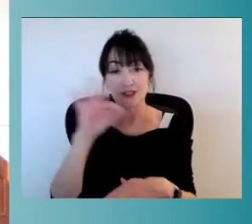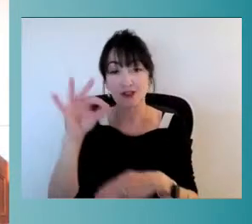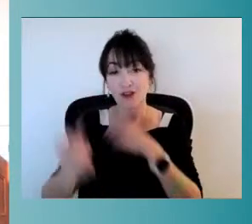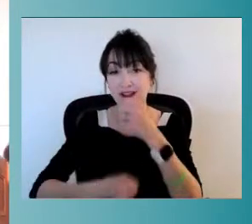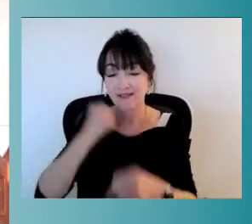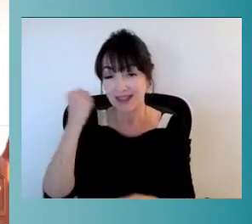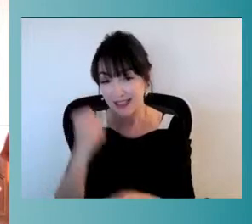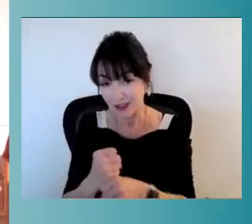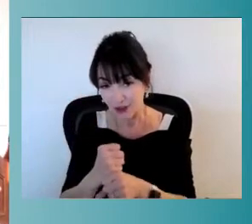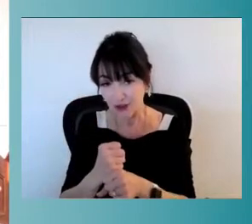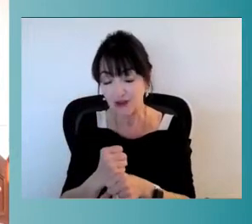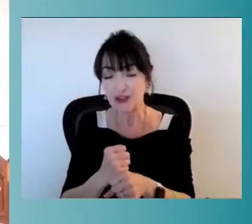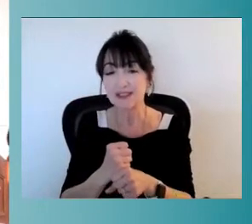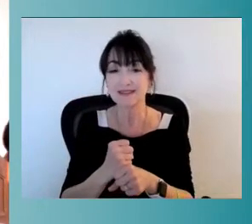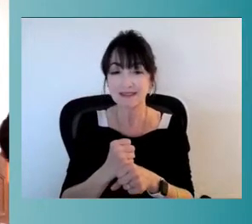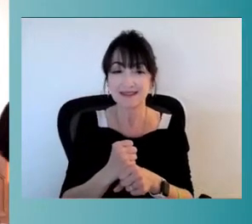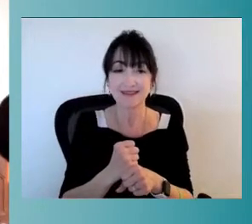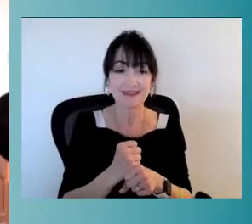Lockwood.